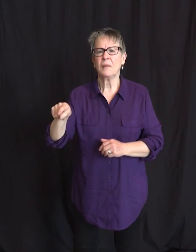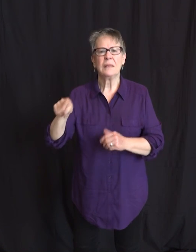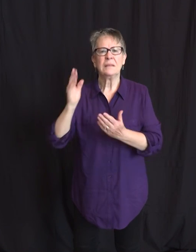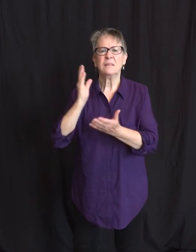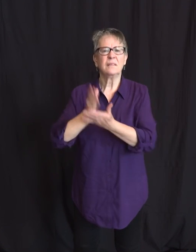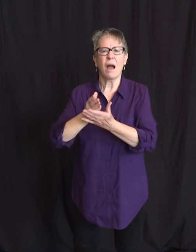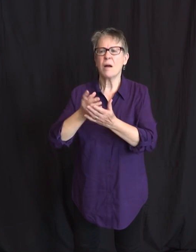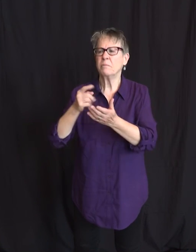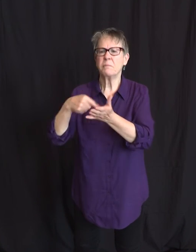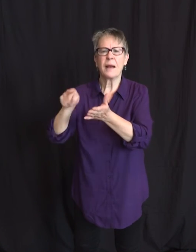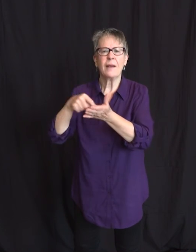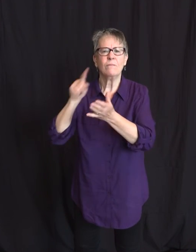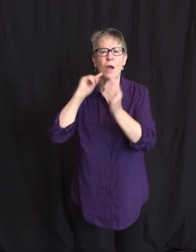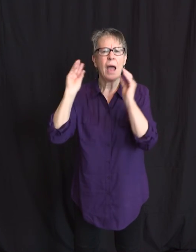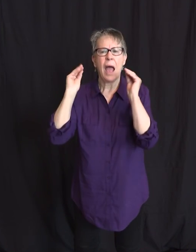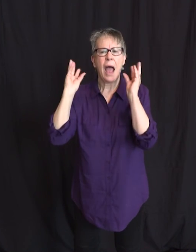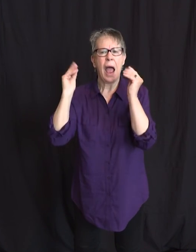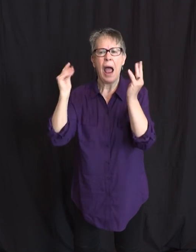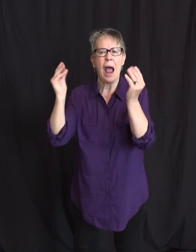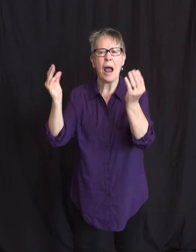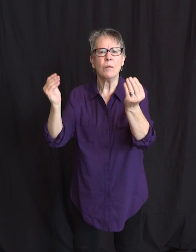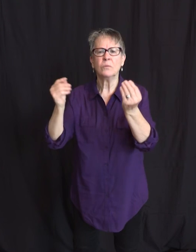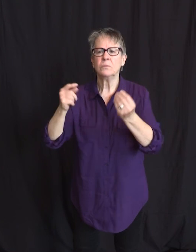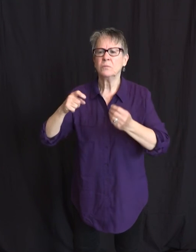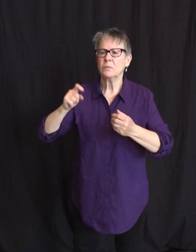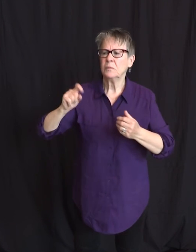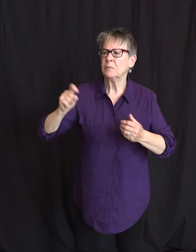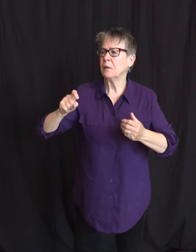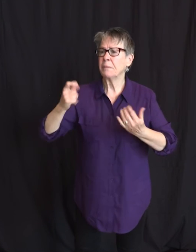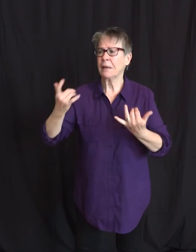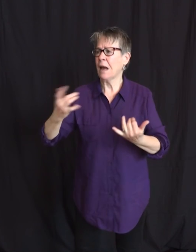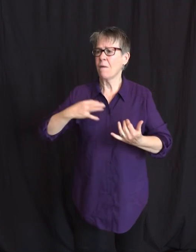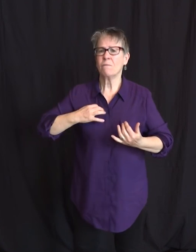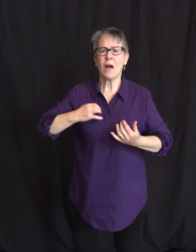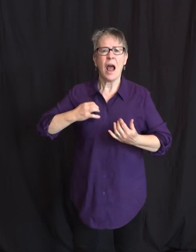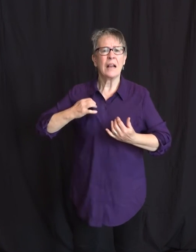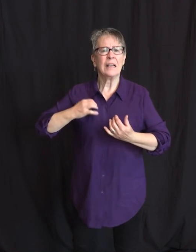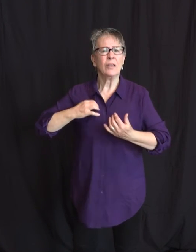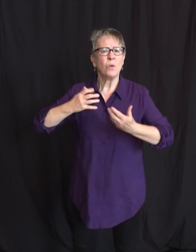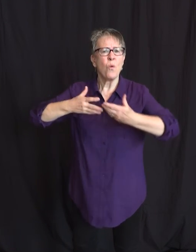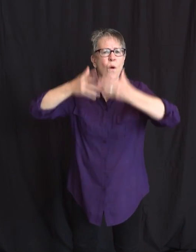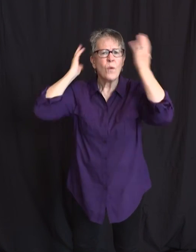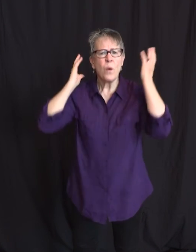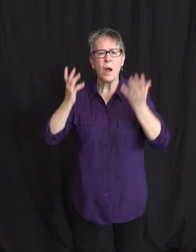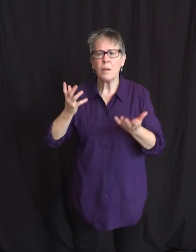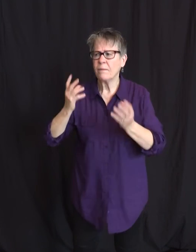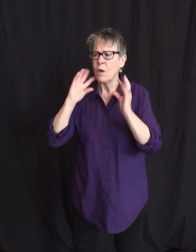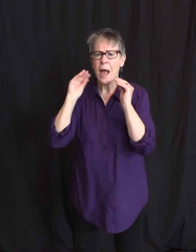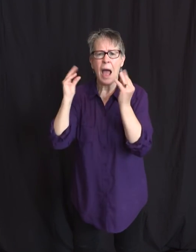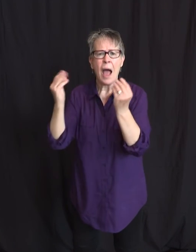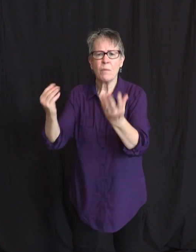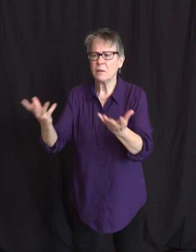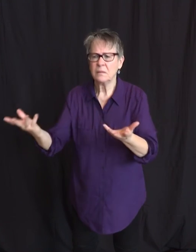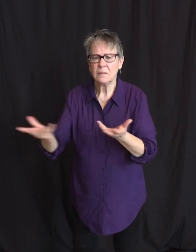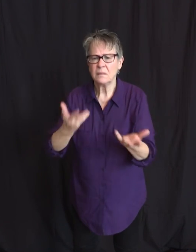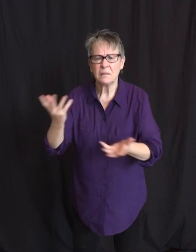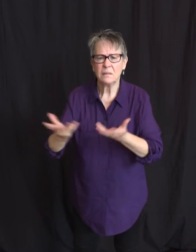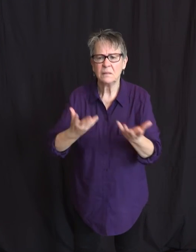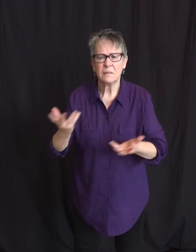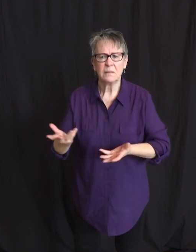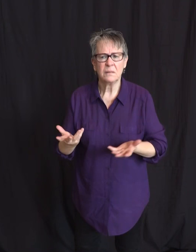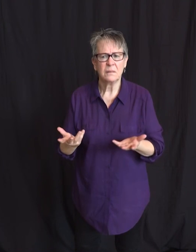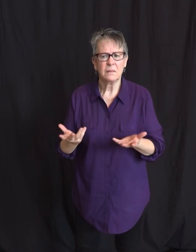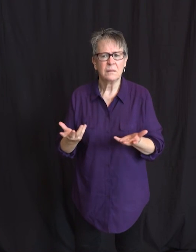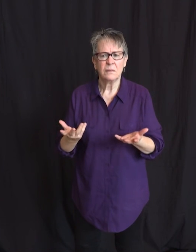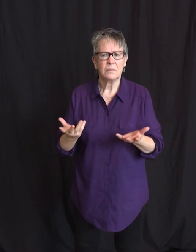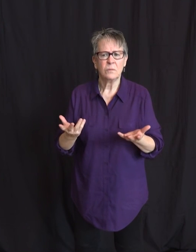back their EMS transportation service for this facility? I got no color on the second question. We can follow up with you if you